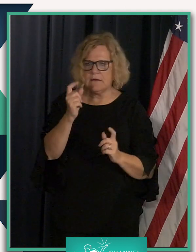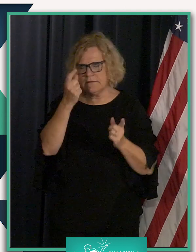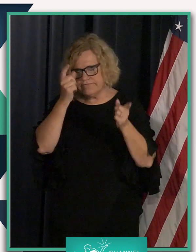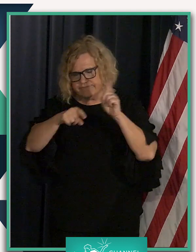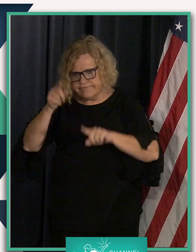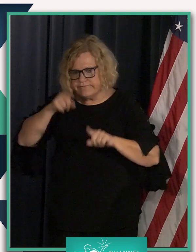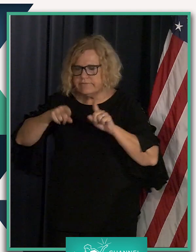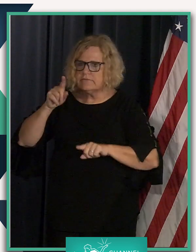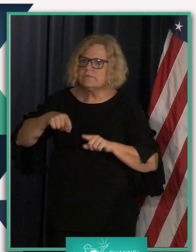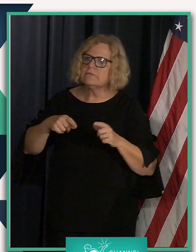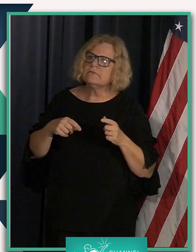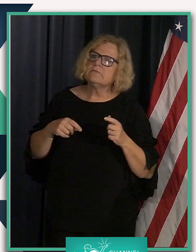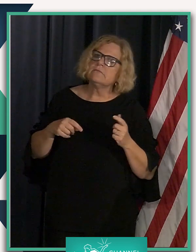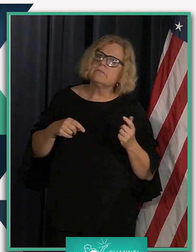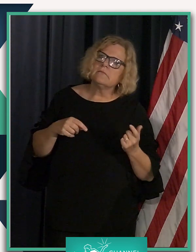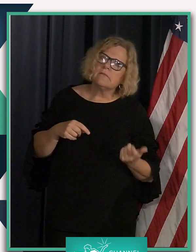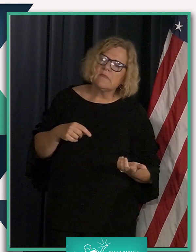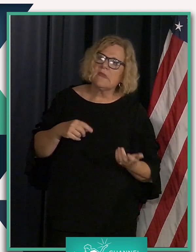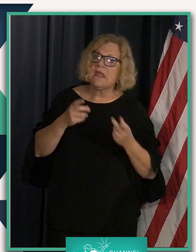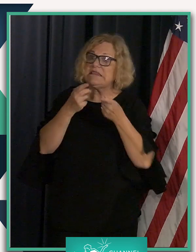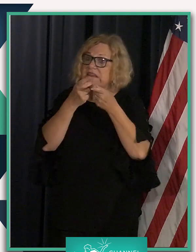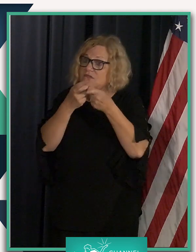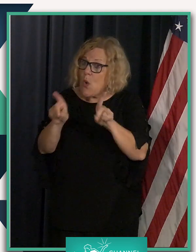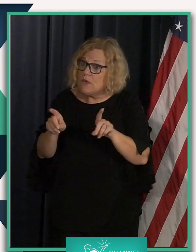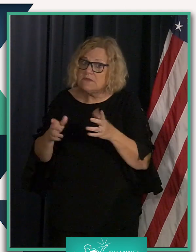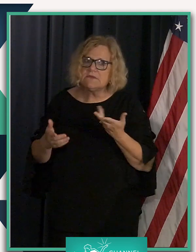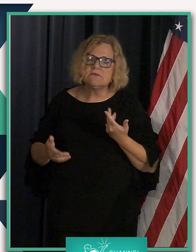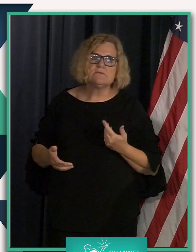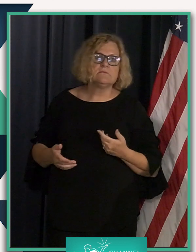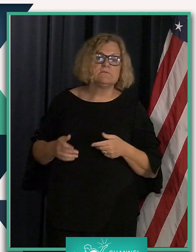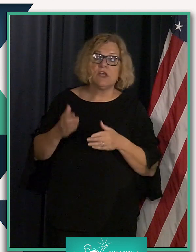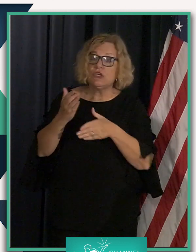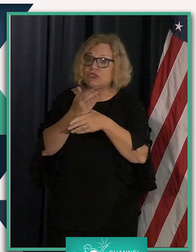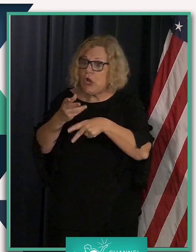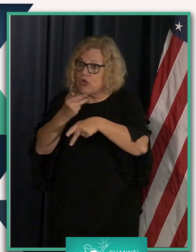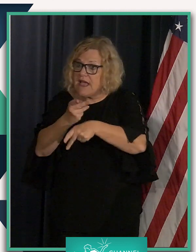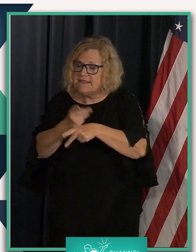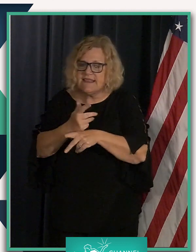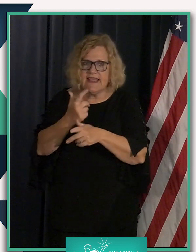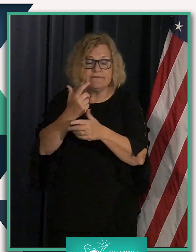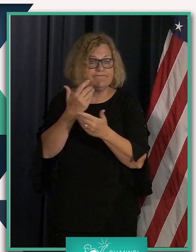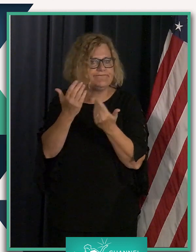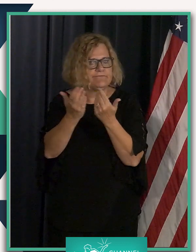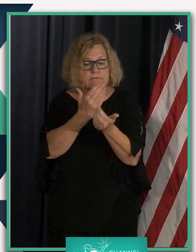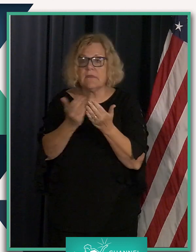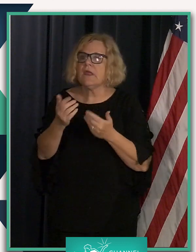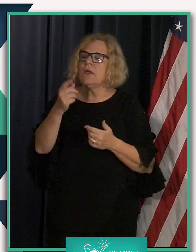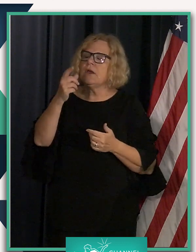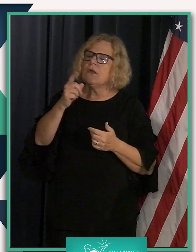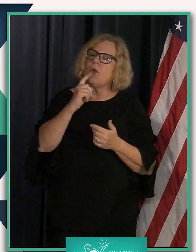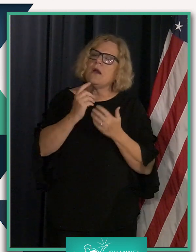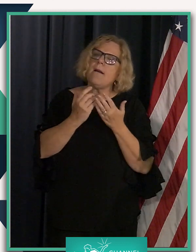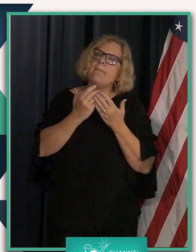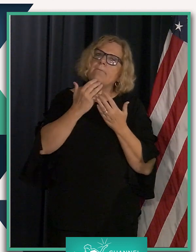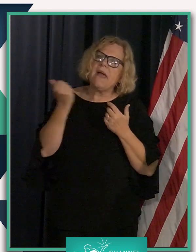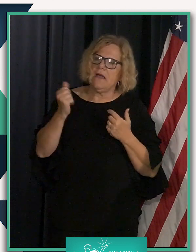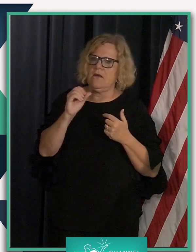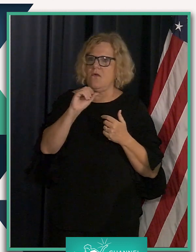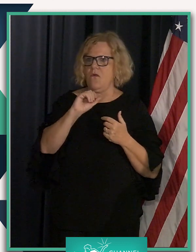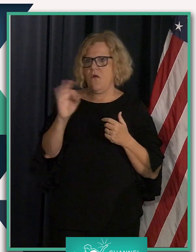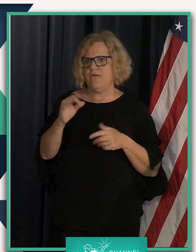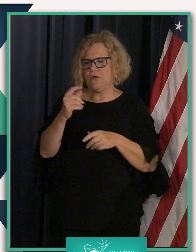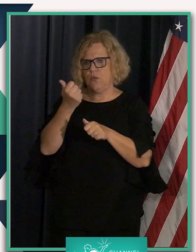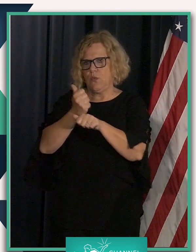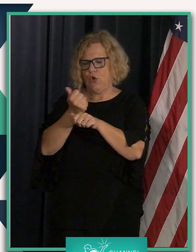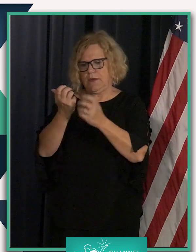out, whether it's a divorce situation, a shared custody situation, whatever it is, you are so much better off to